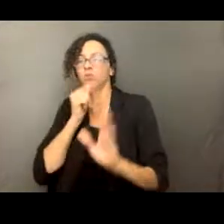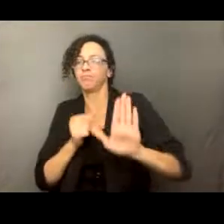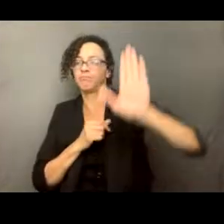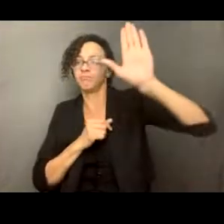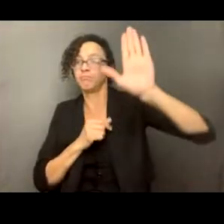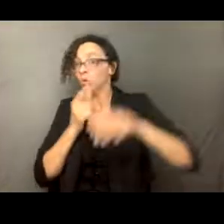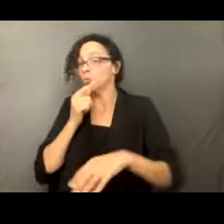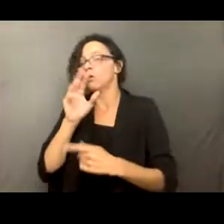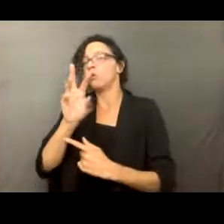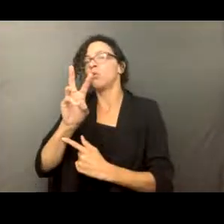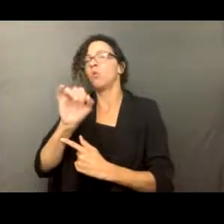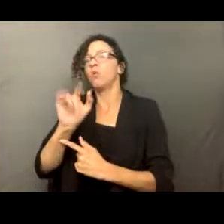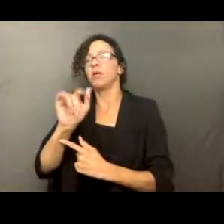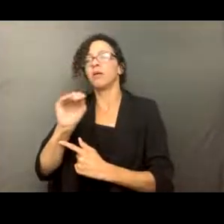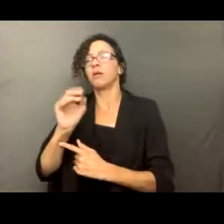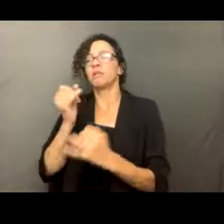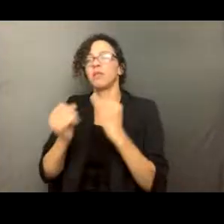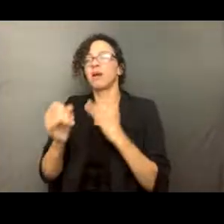Walker.